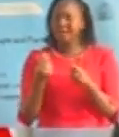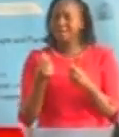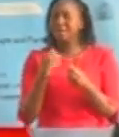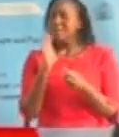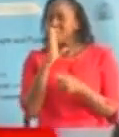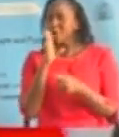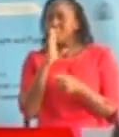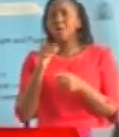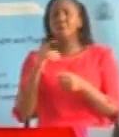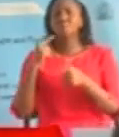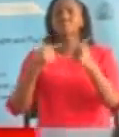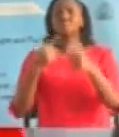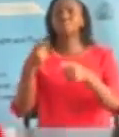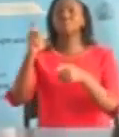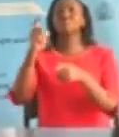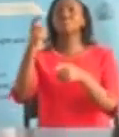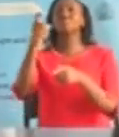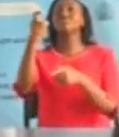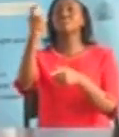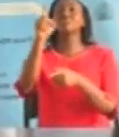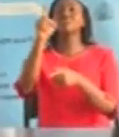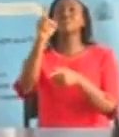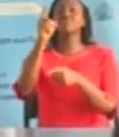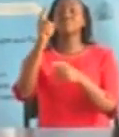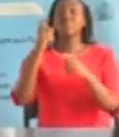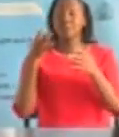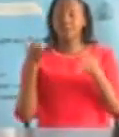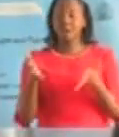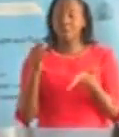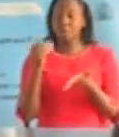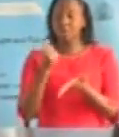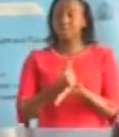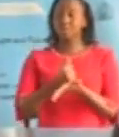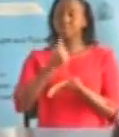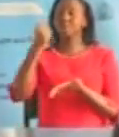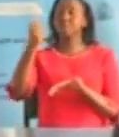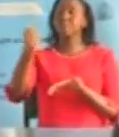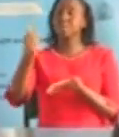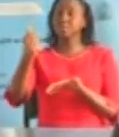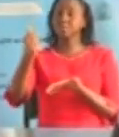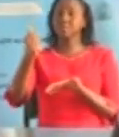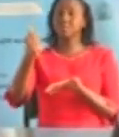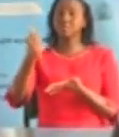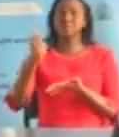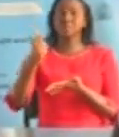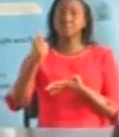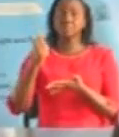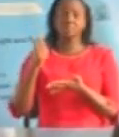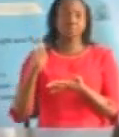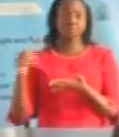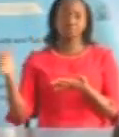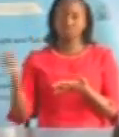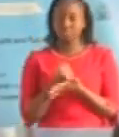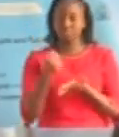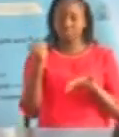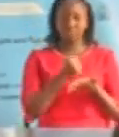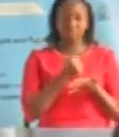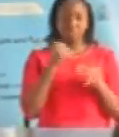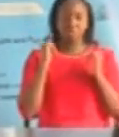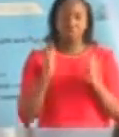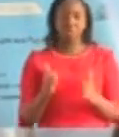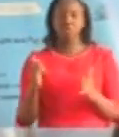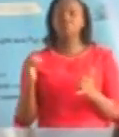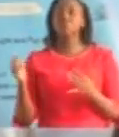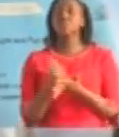We have, Madam Chancellor, suspended hiring of new staff except in